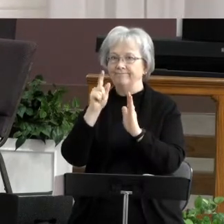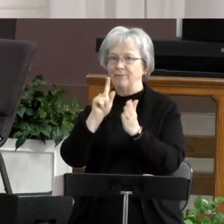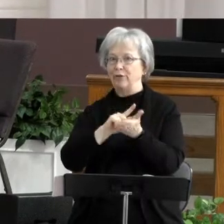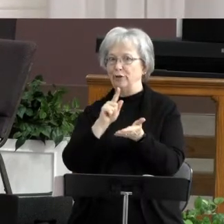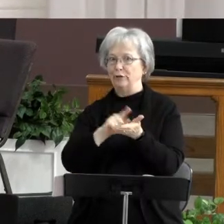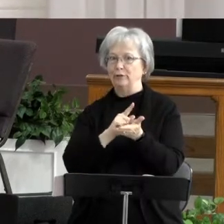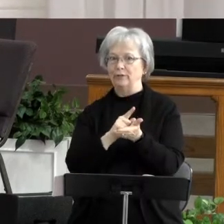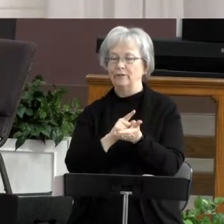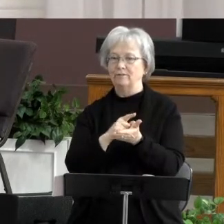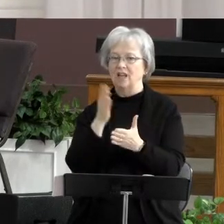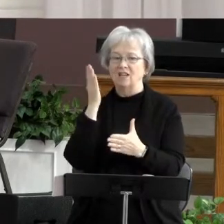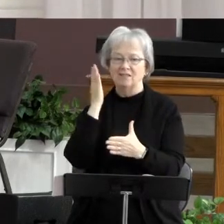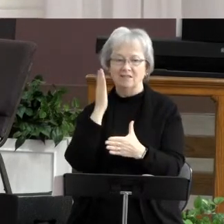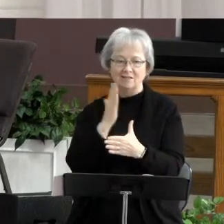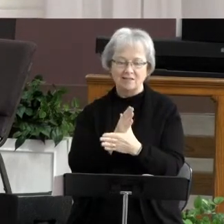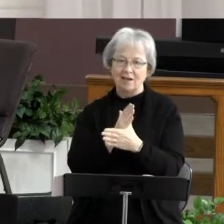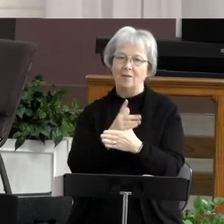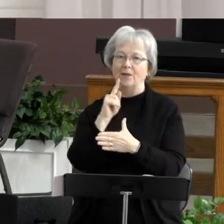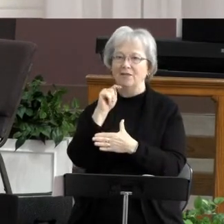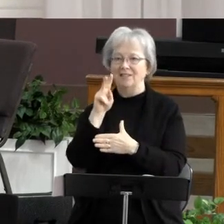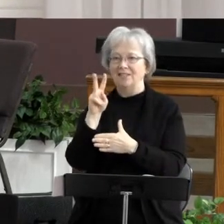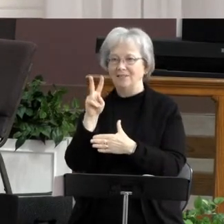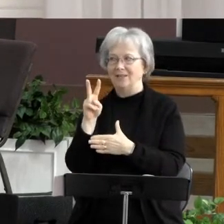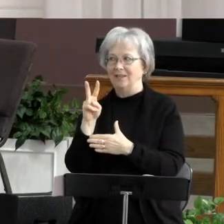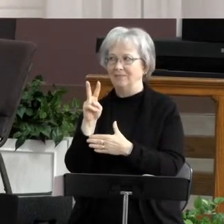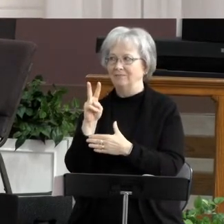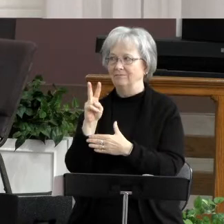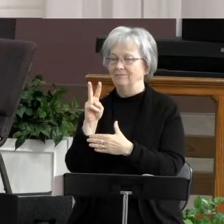Some of you need to just shut the TV off,